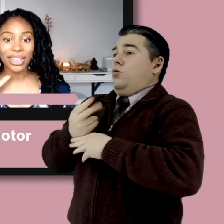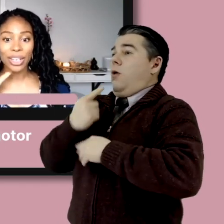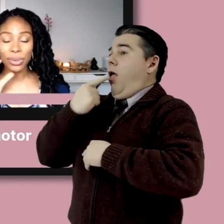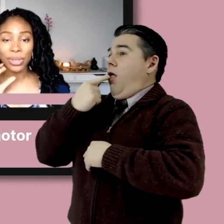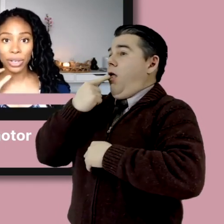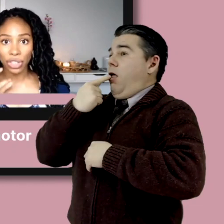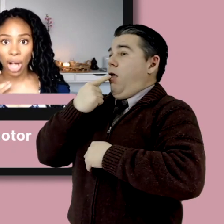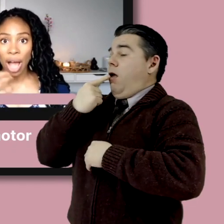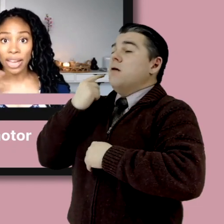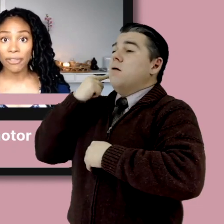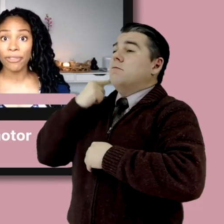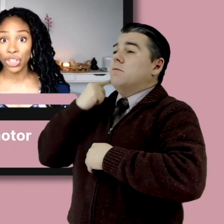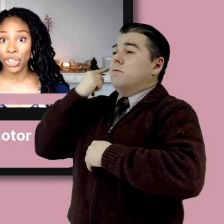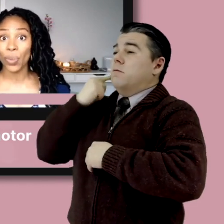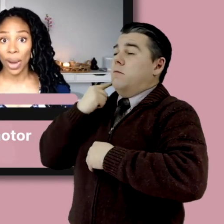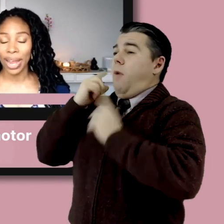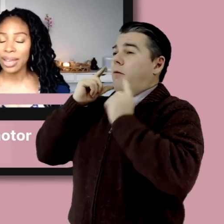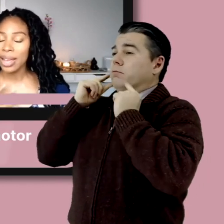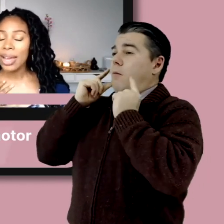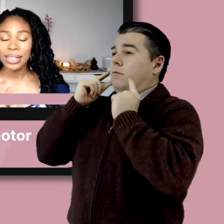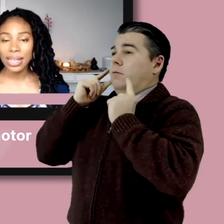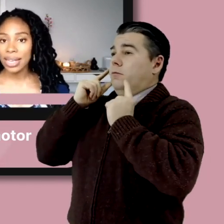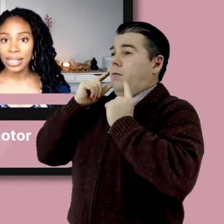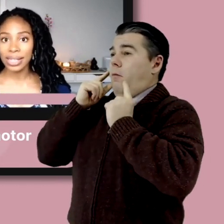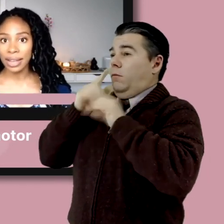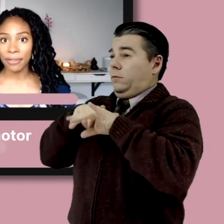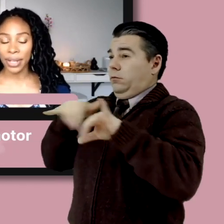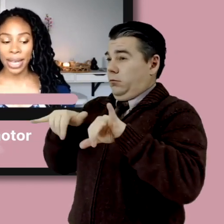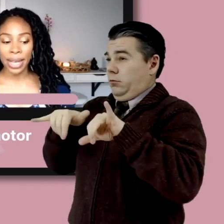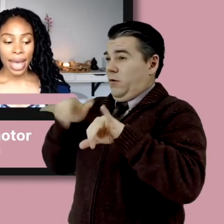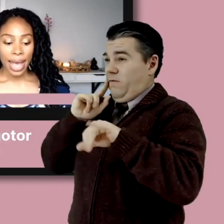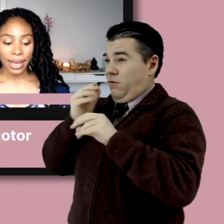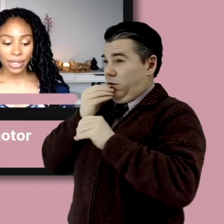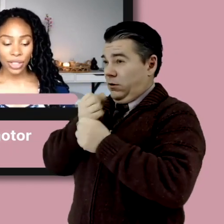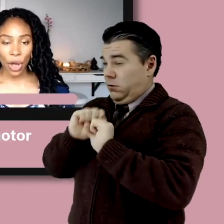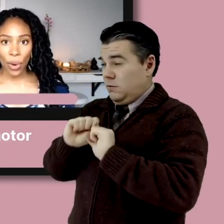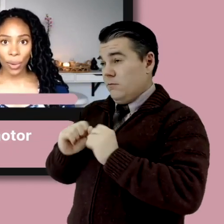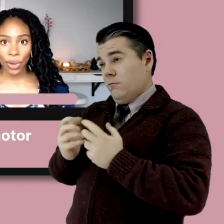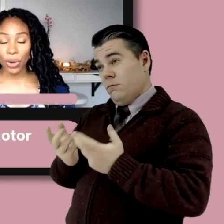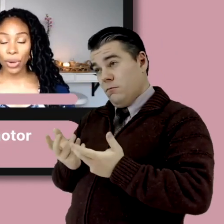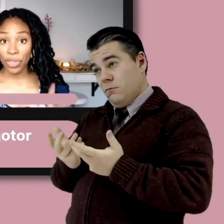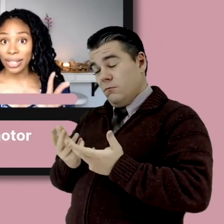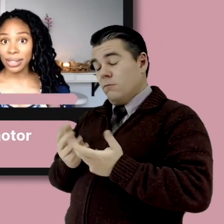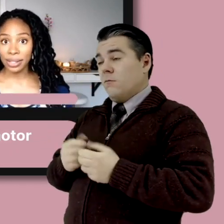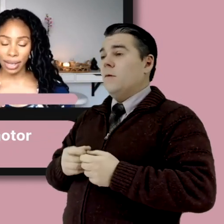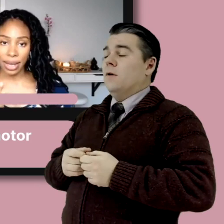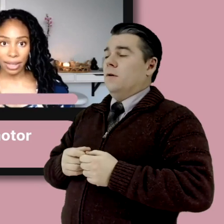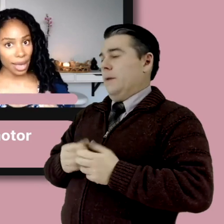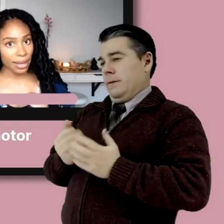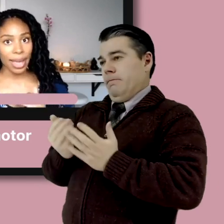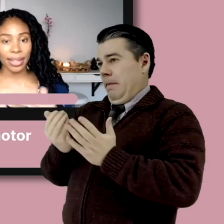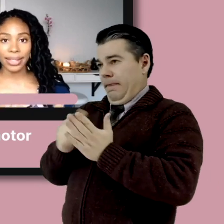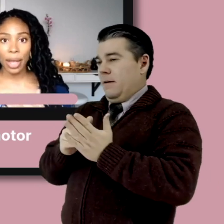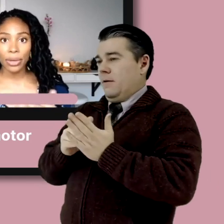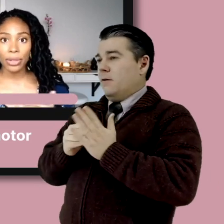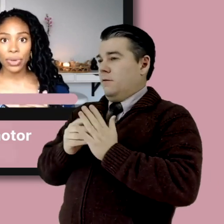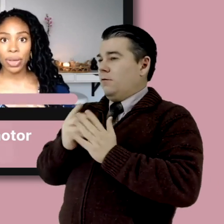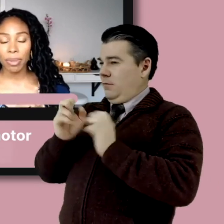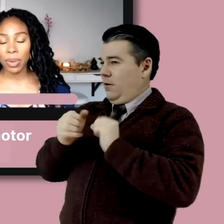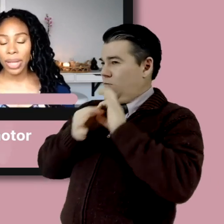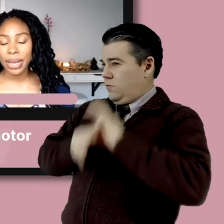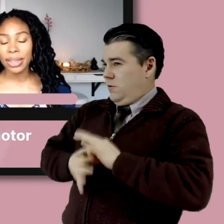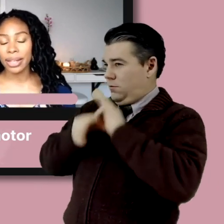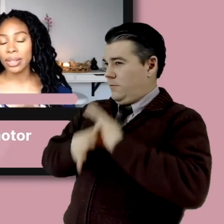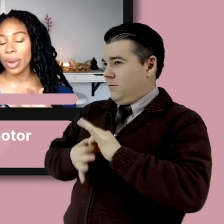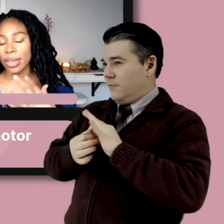tongue and use their jaw in an efficient way to eat safely? And so, you know, that's how those two can